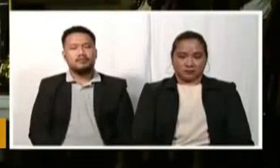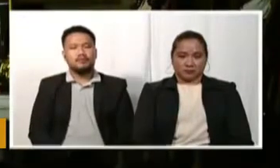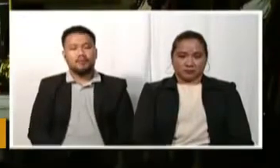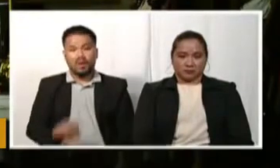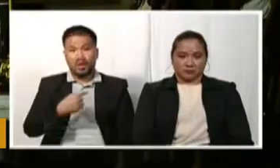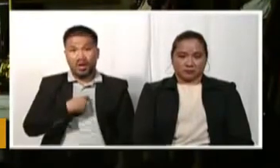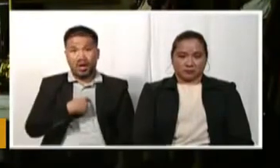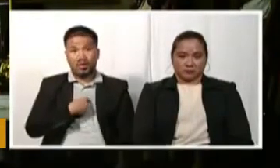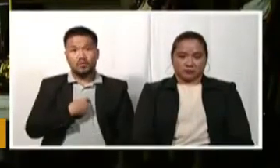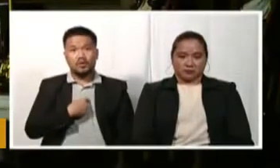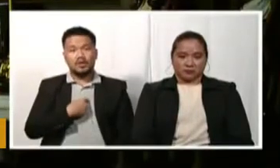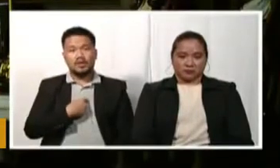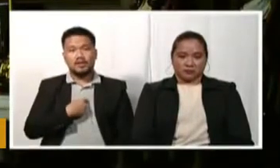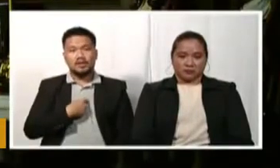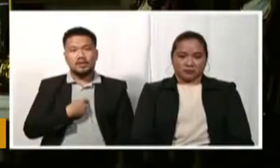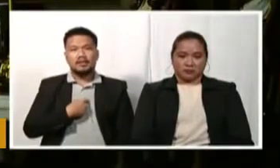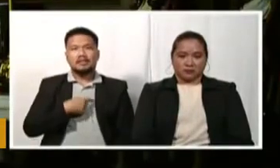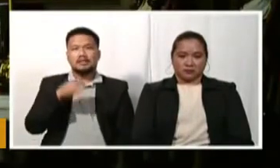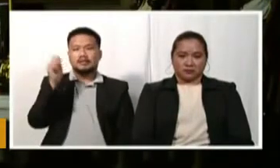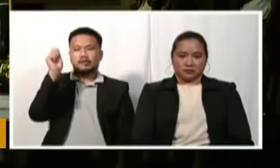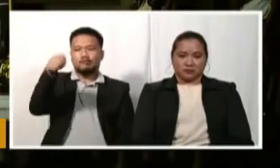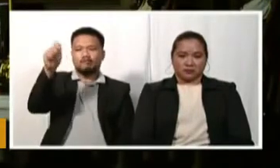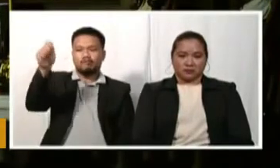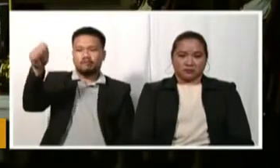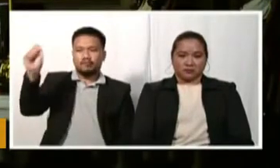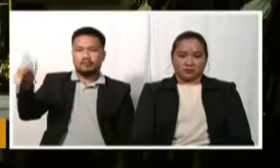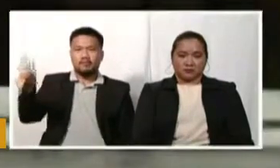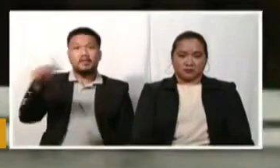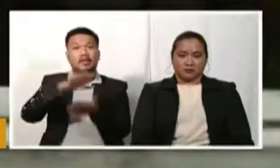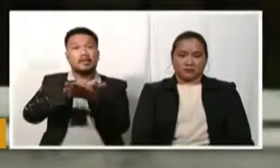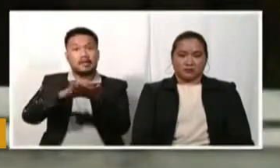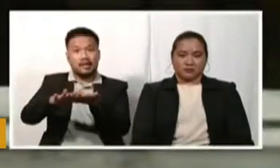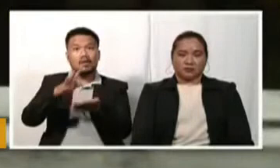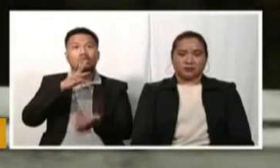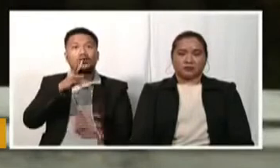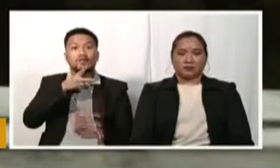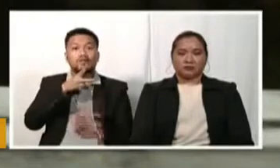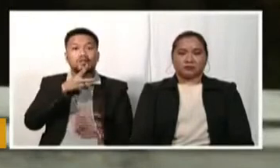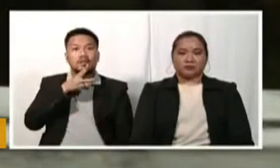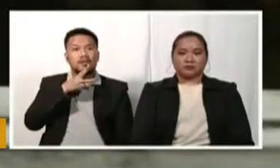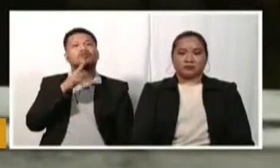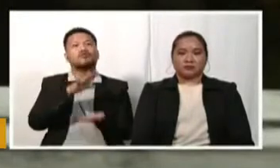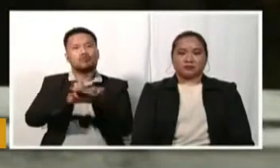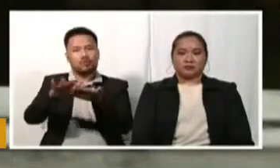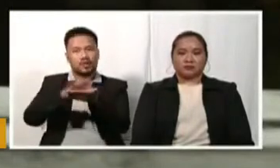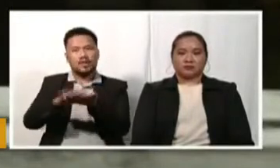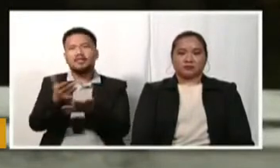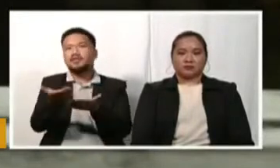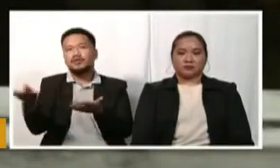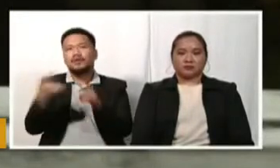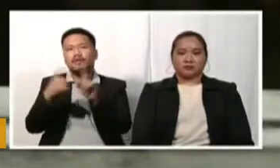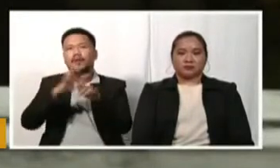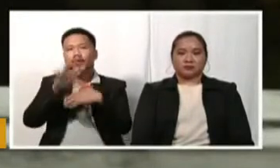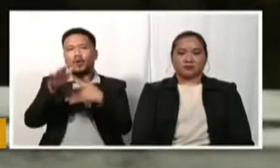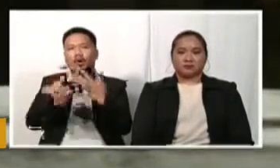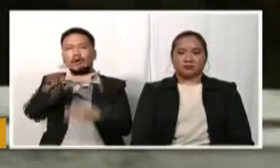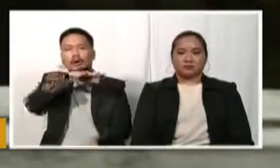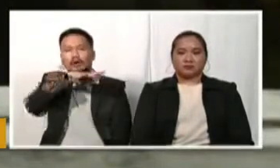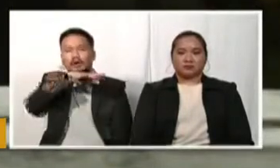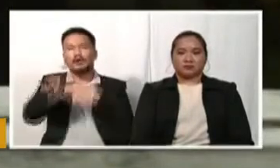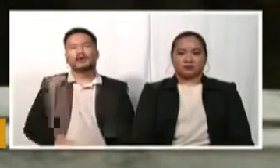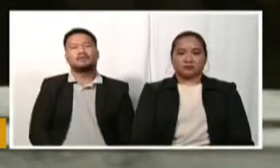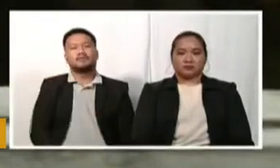I will sprinkle clean water upon you, to cleanse you from all your